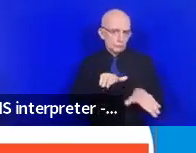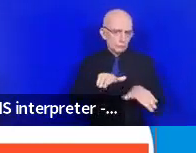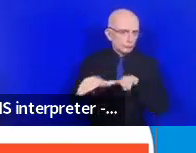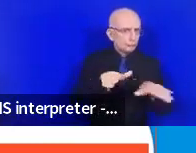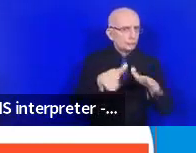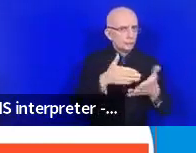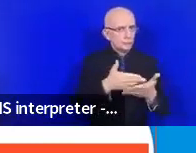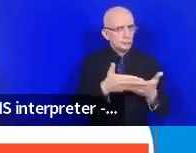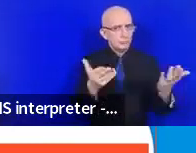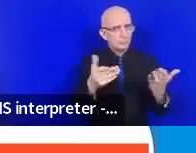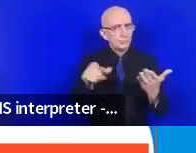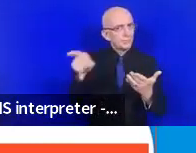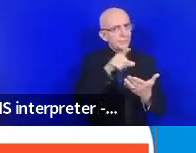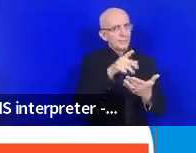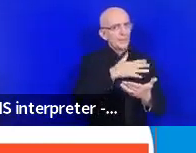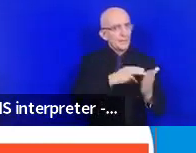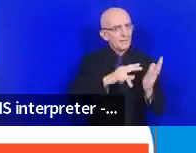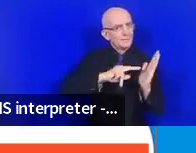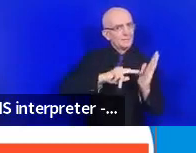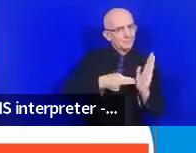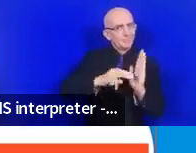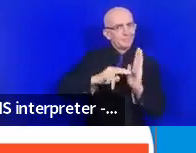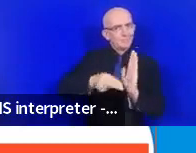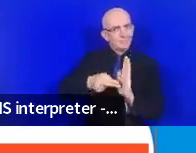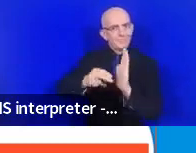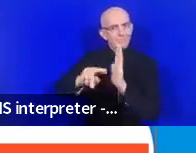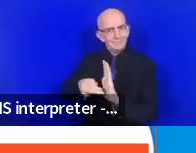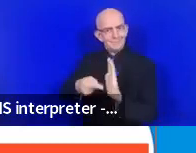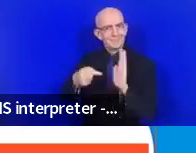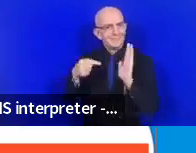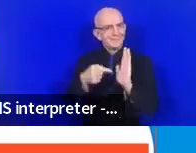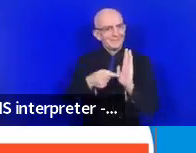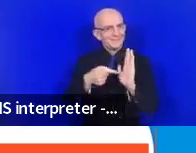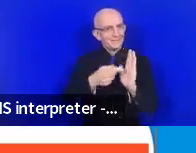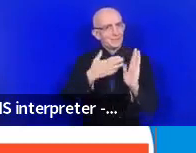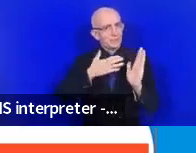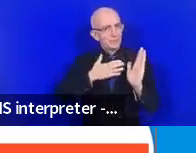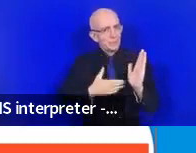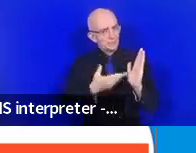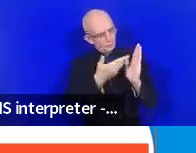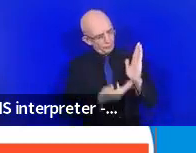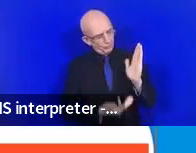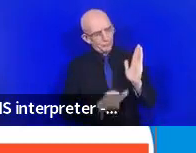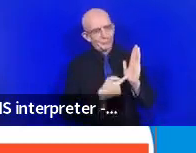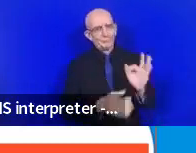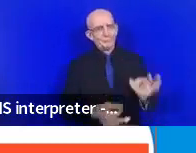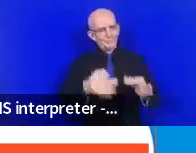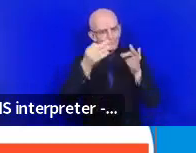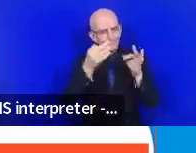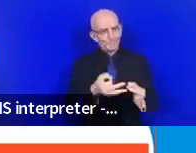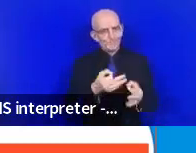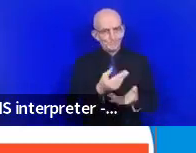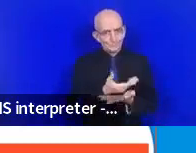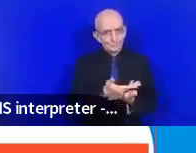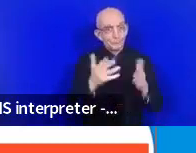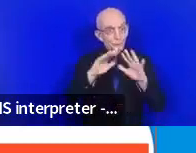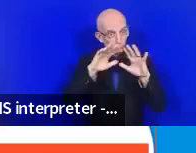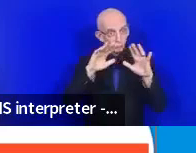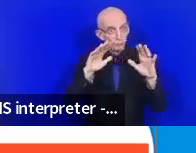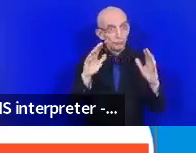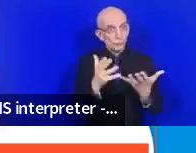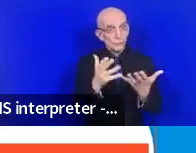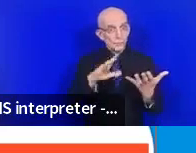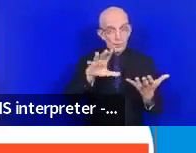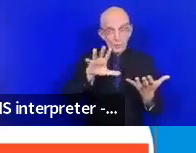work at the global level, at the regional level, at the national level, at the local level, to ensure that there